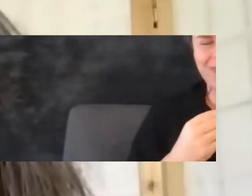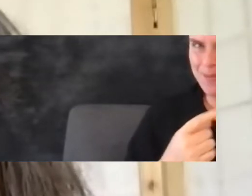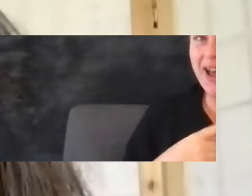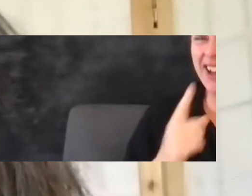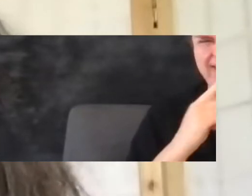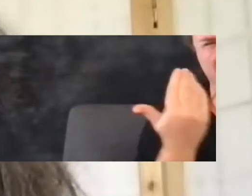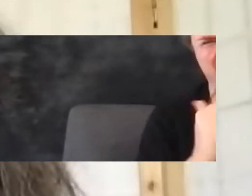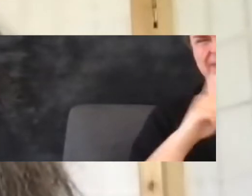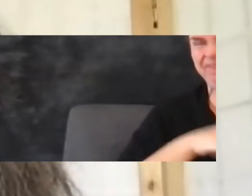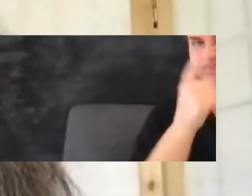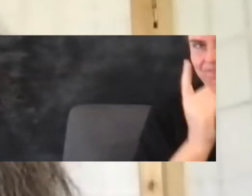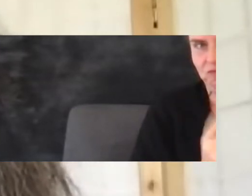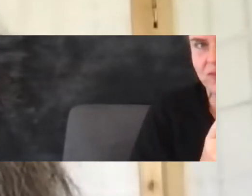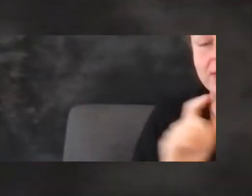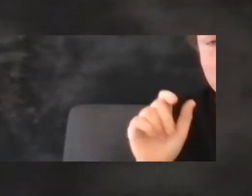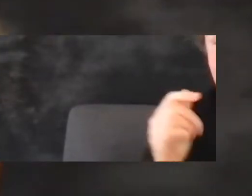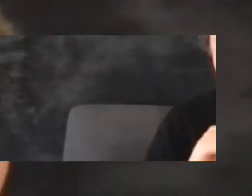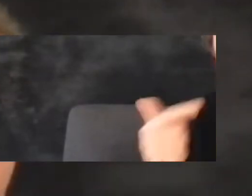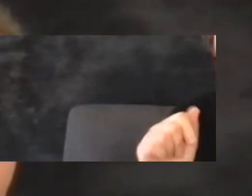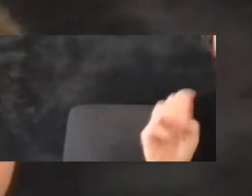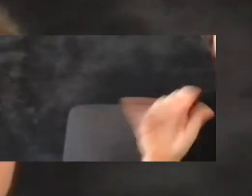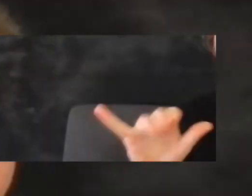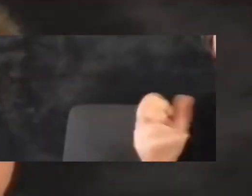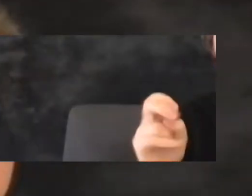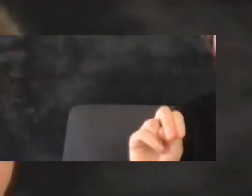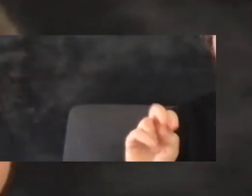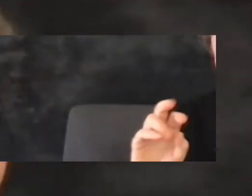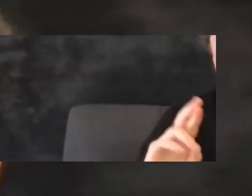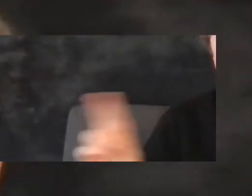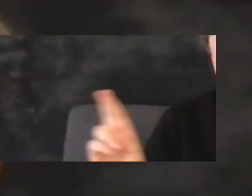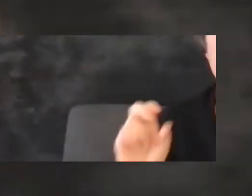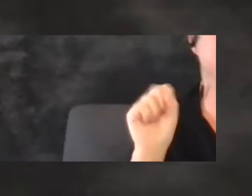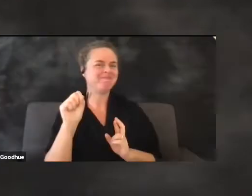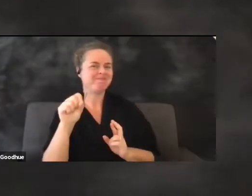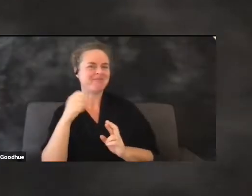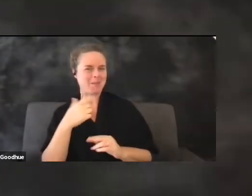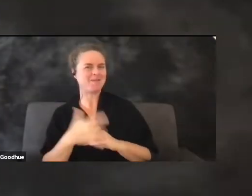need to turn on your video. There you go. I'm available. Thanks.